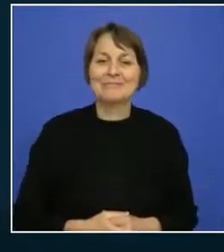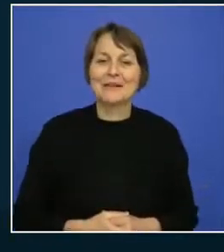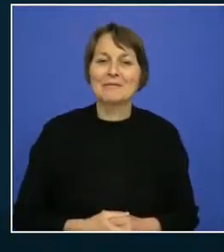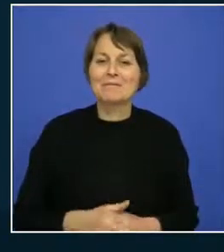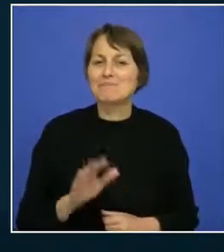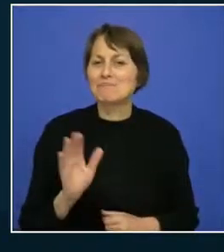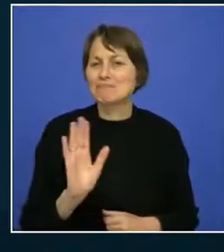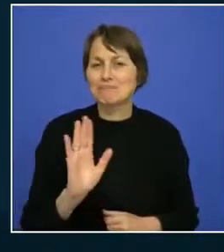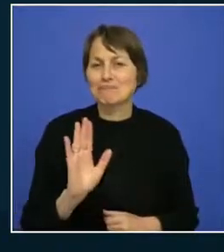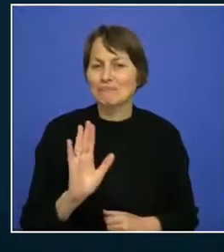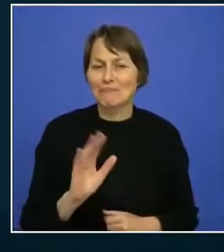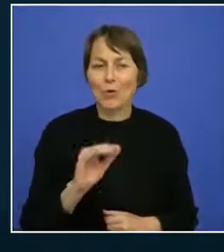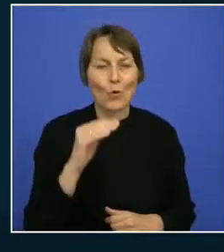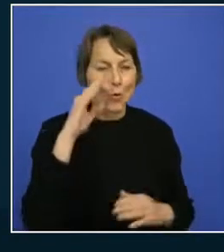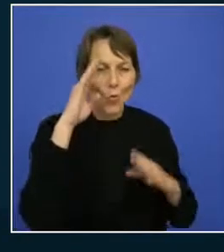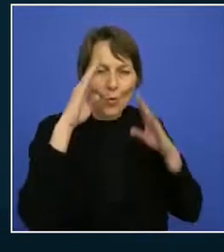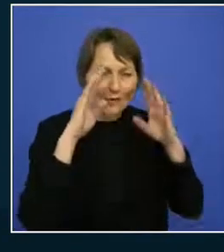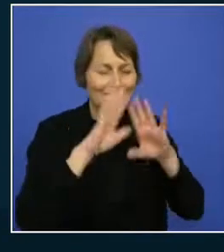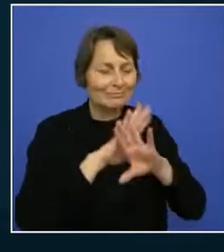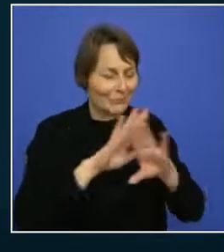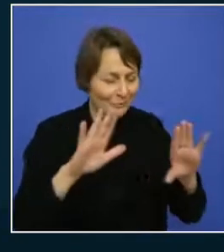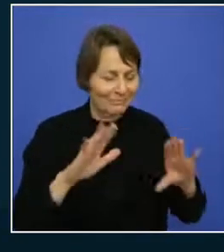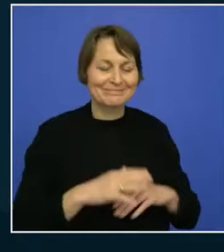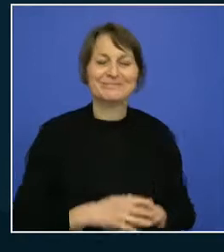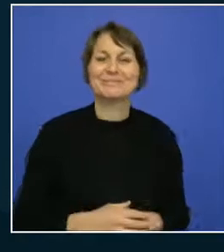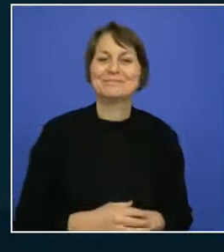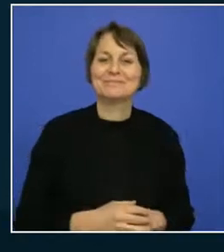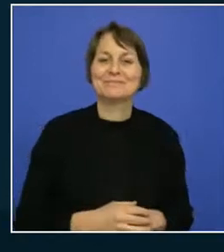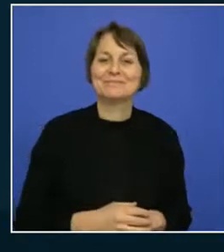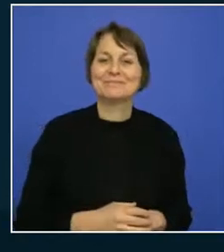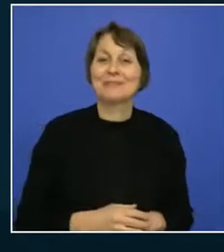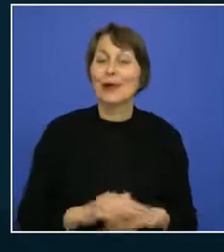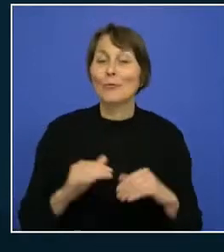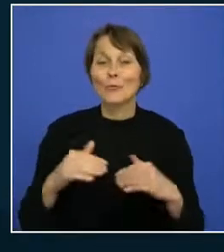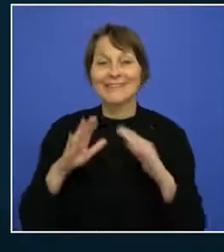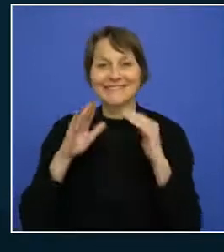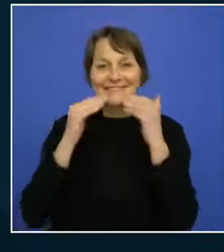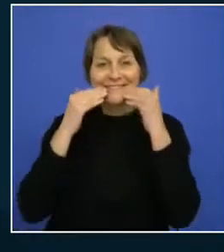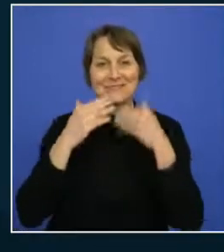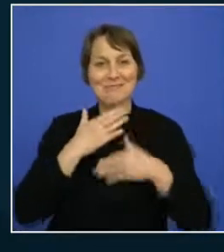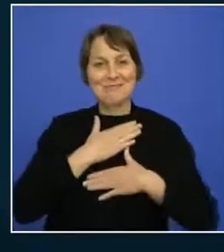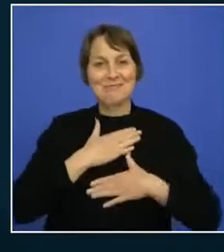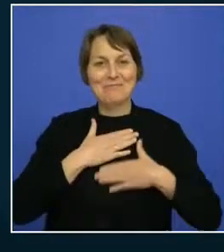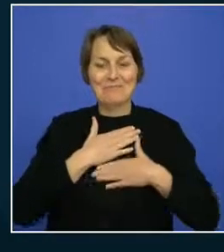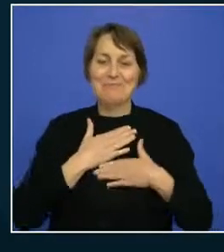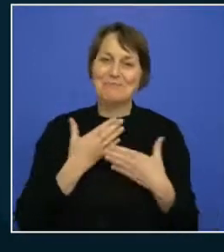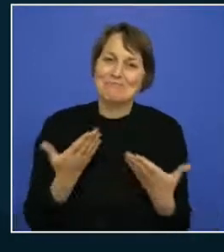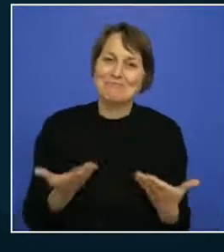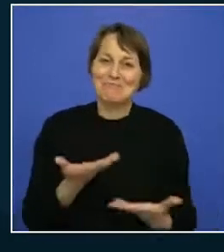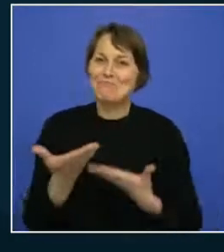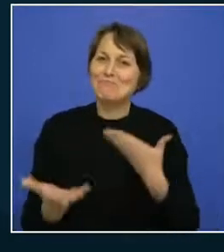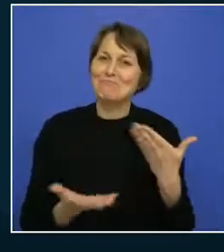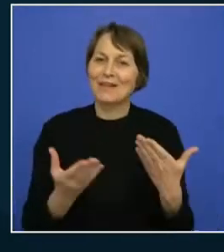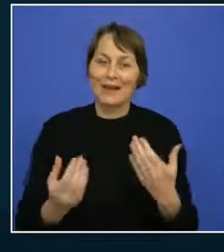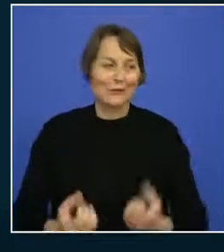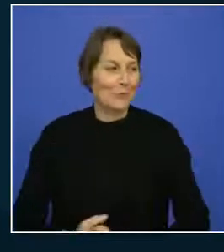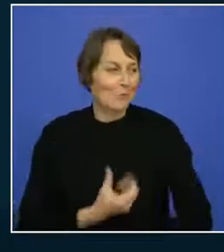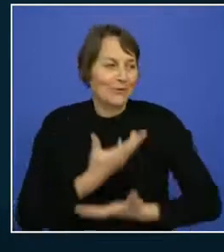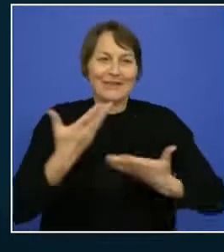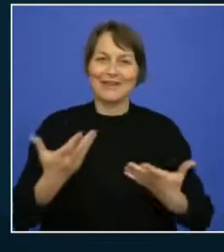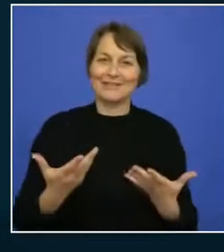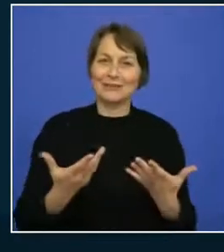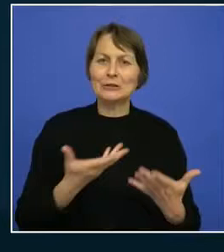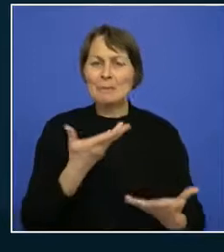worries. No worries. So We're kind of enjoying the to make it spontaneous and a bit